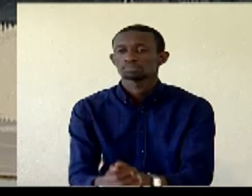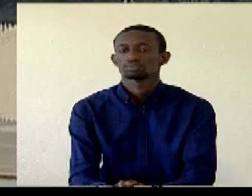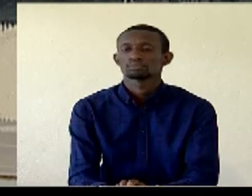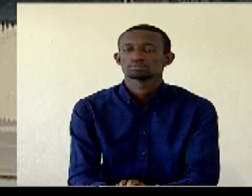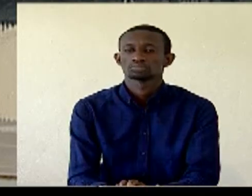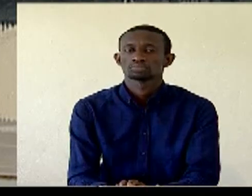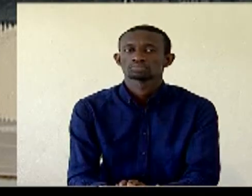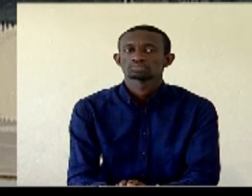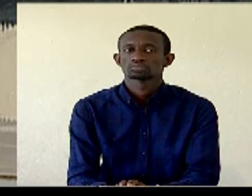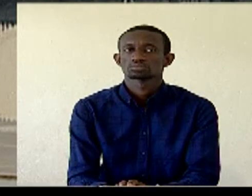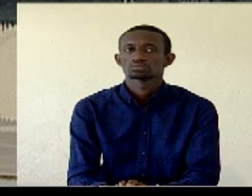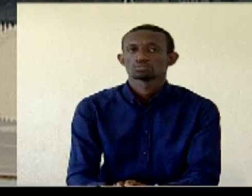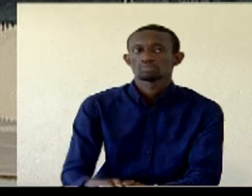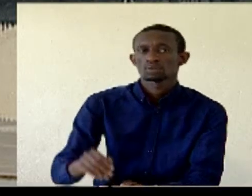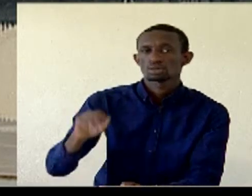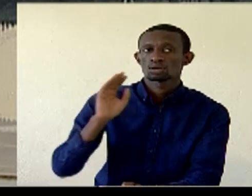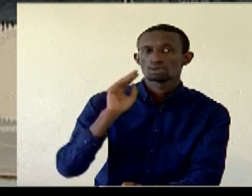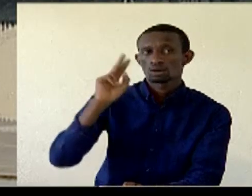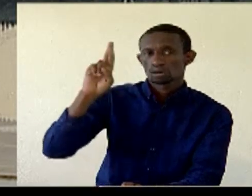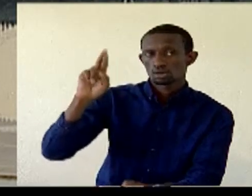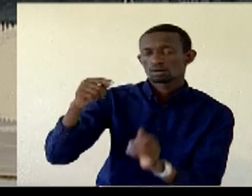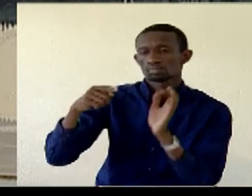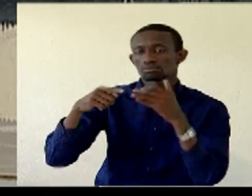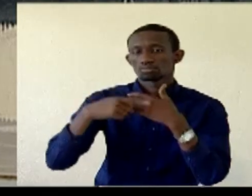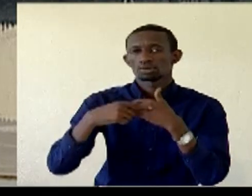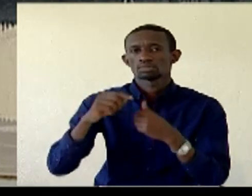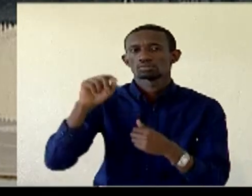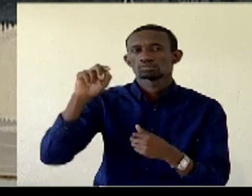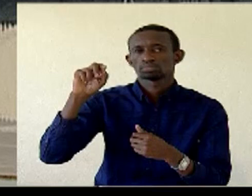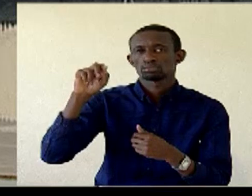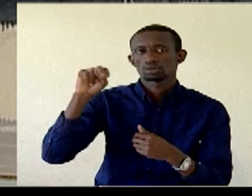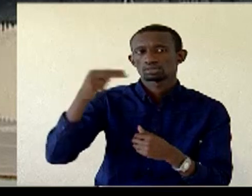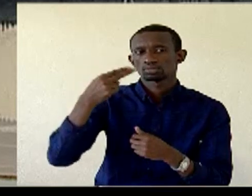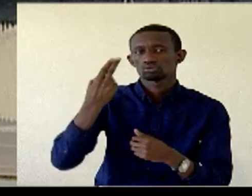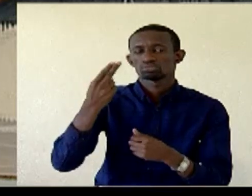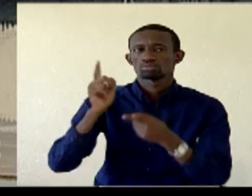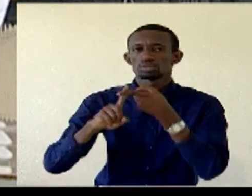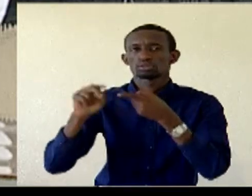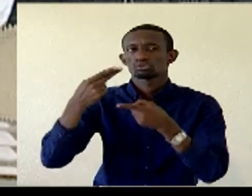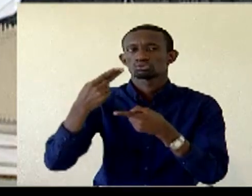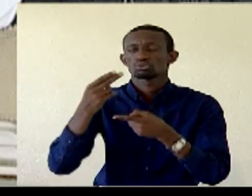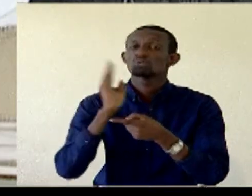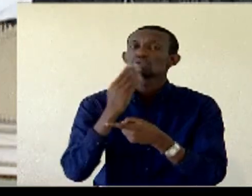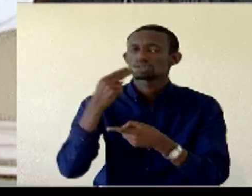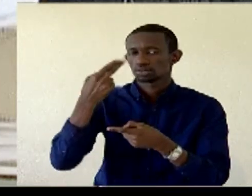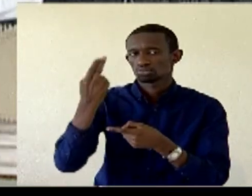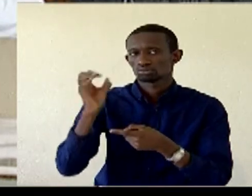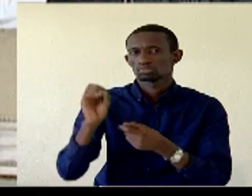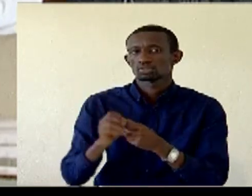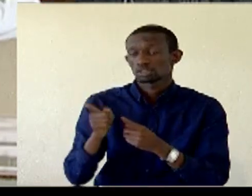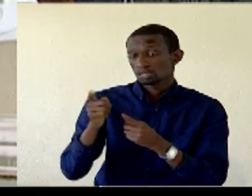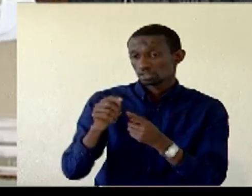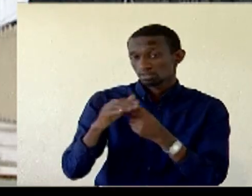in presence of the water, so one hydrogen here, so this one will form R